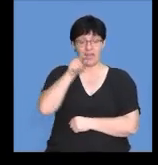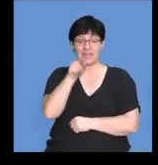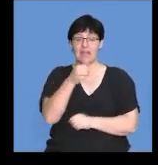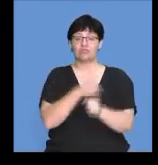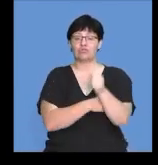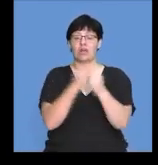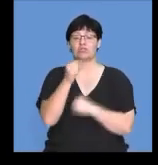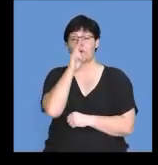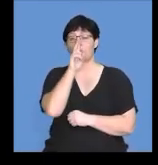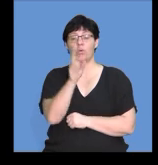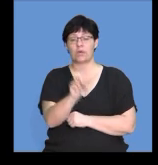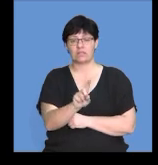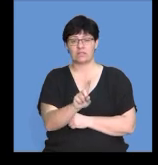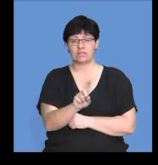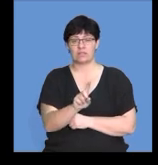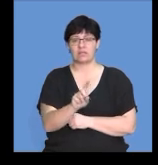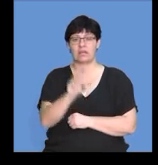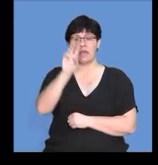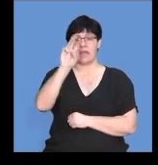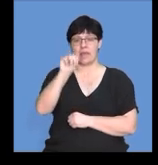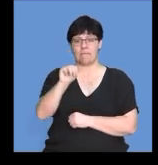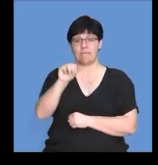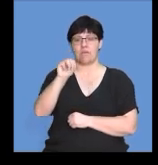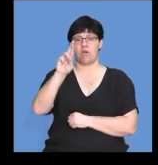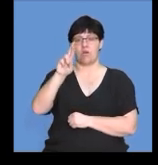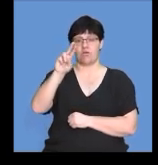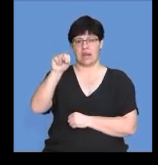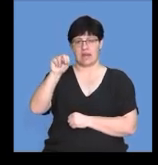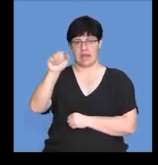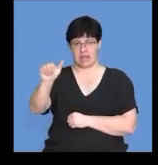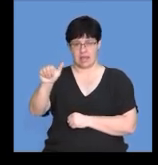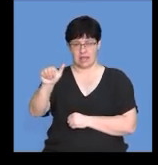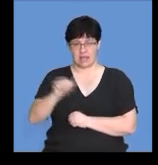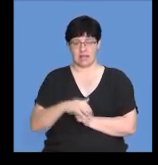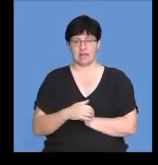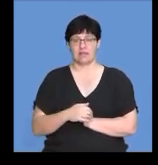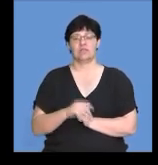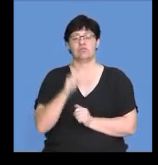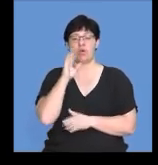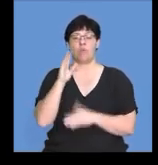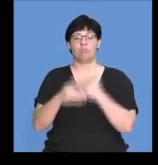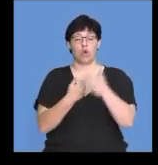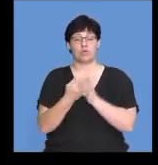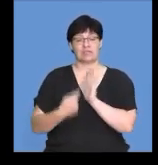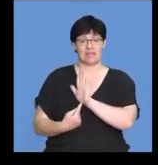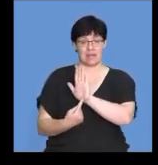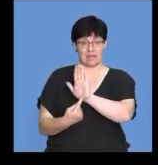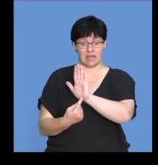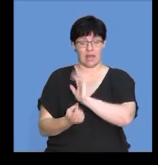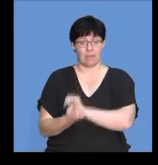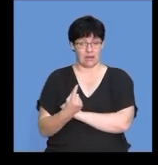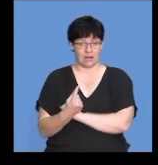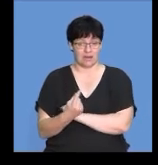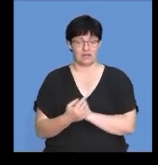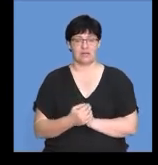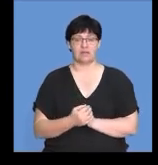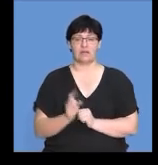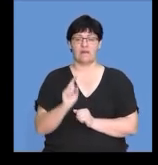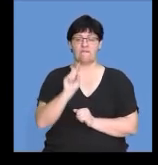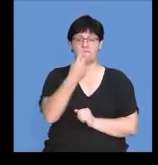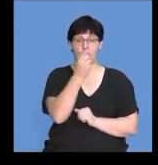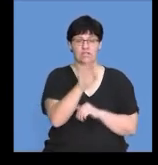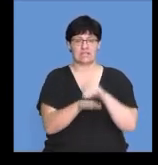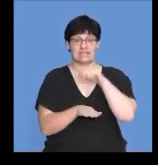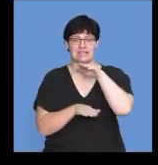we're looking at is called mRNA. Okay? And the process that is occurring here is the first